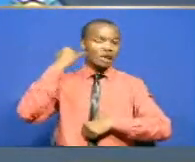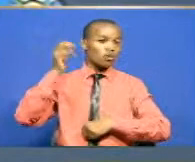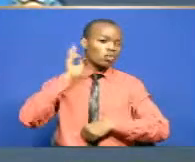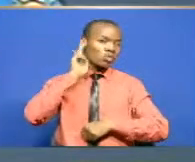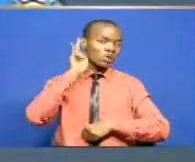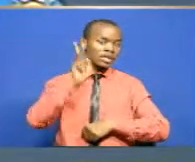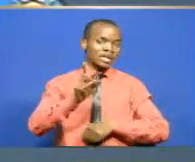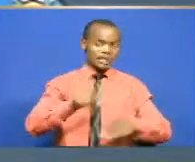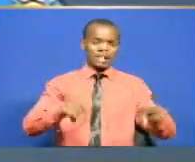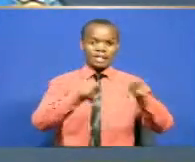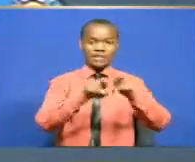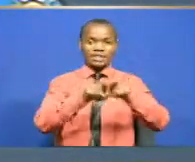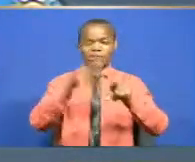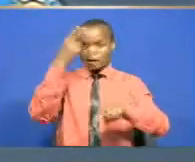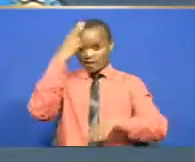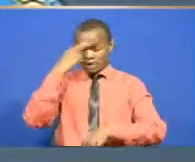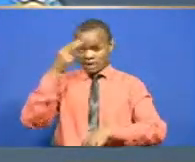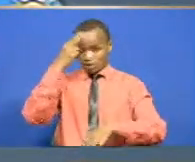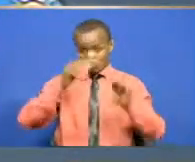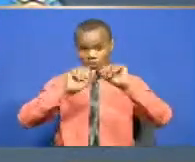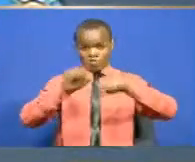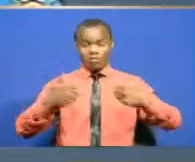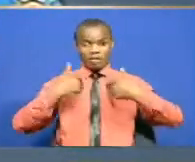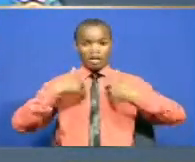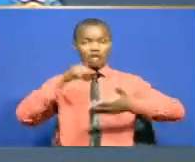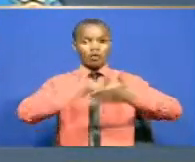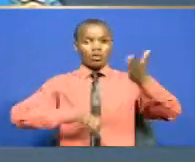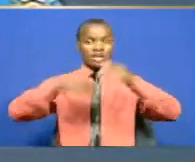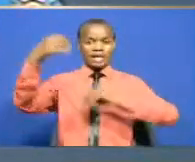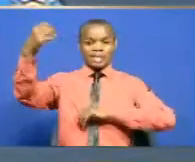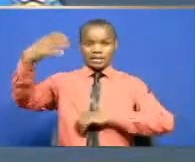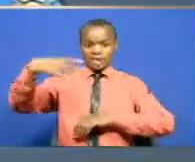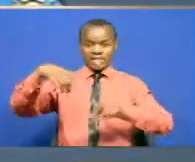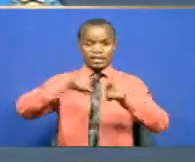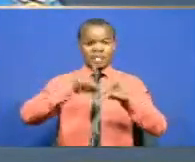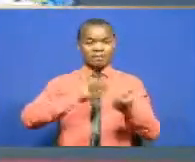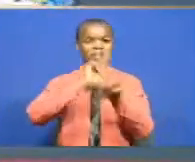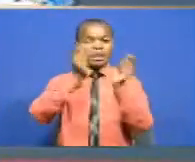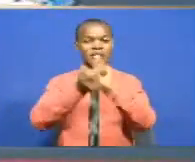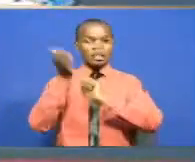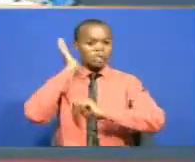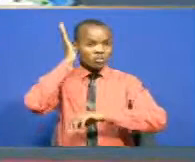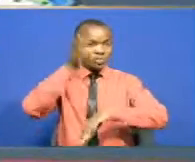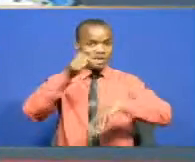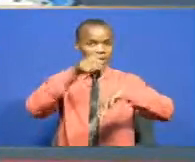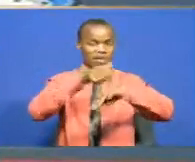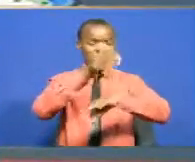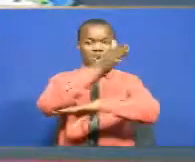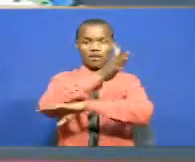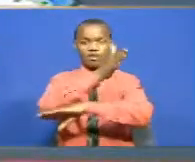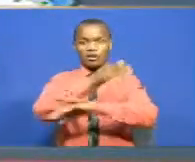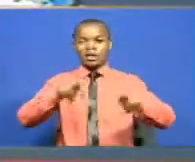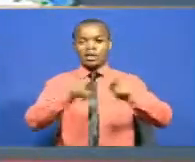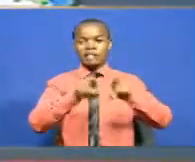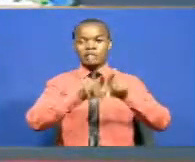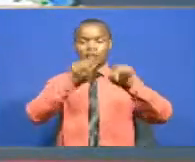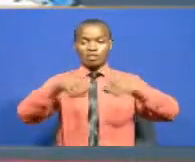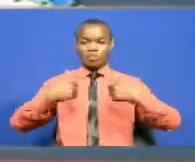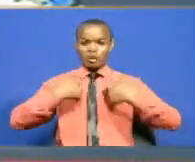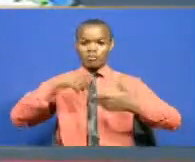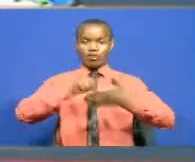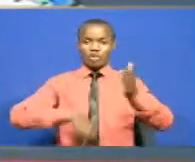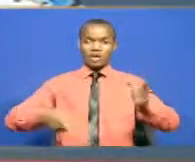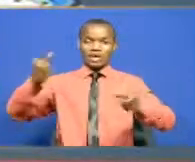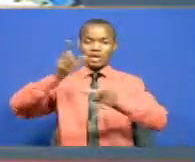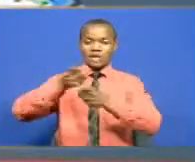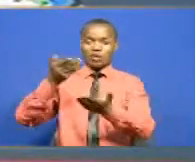and also Narok will experience sunny intervals, and this will change during the afternoon hours. There will be an increase of wet